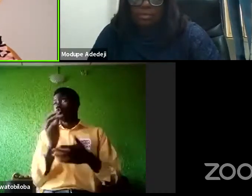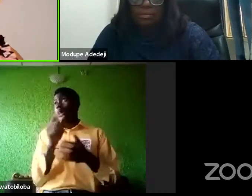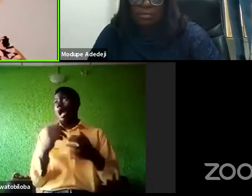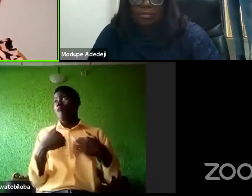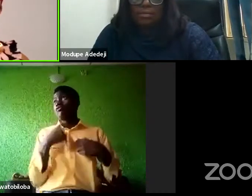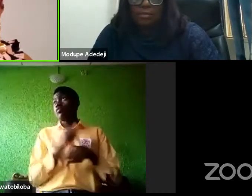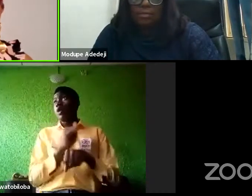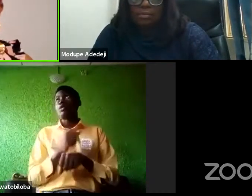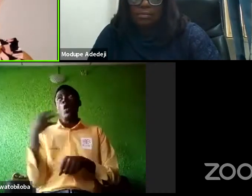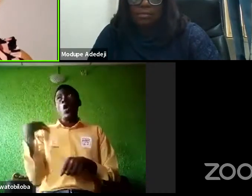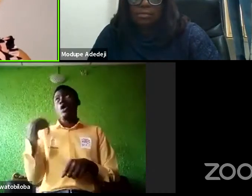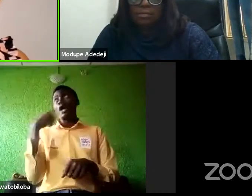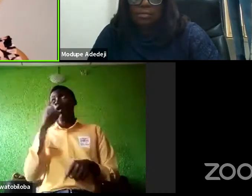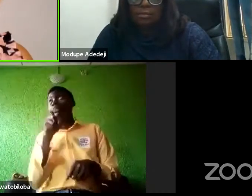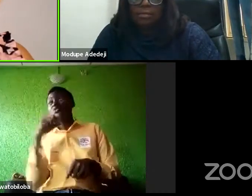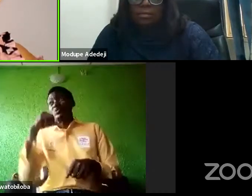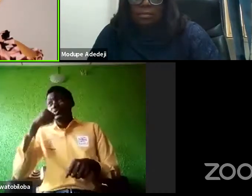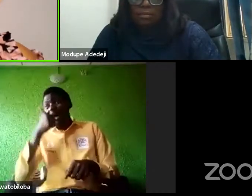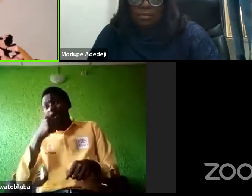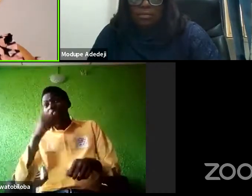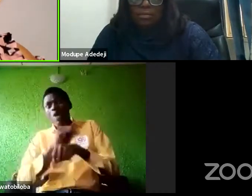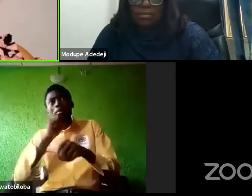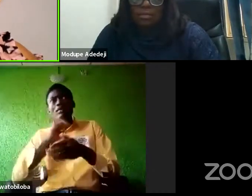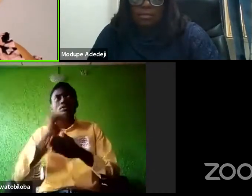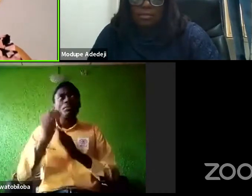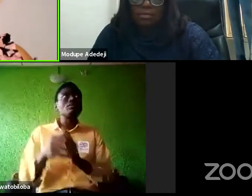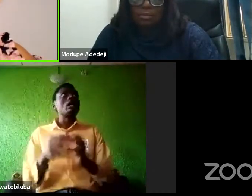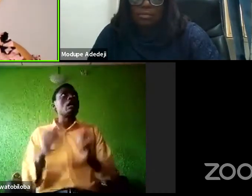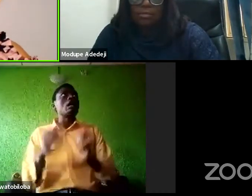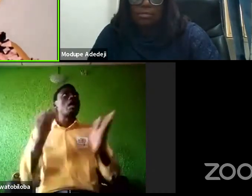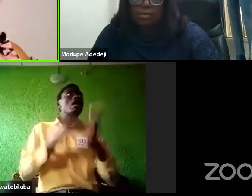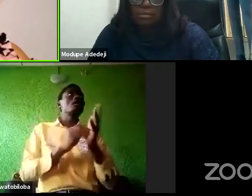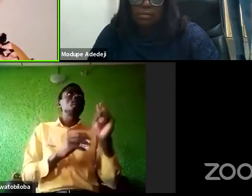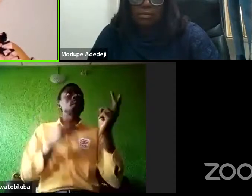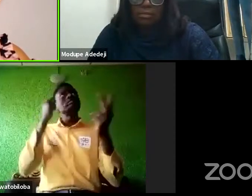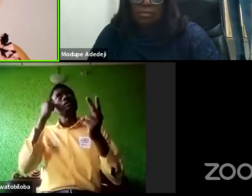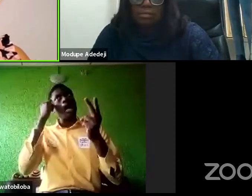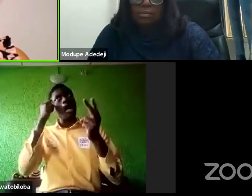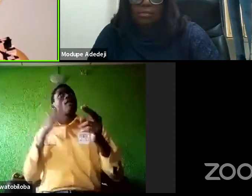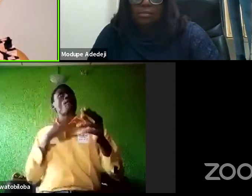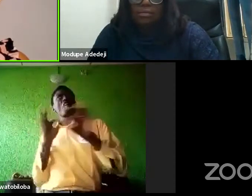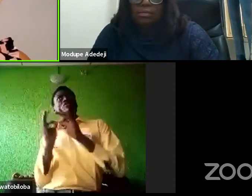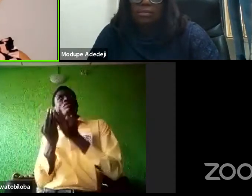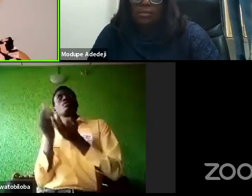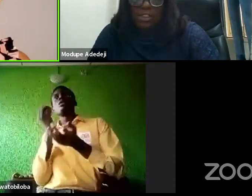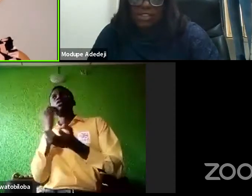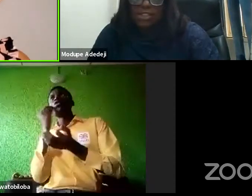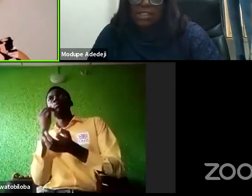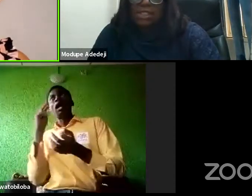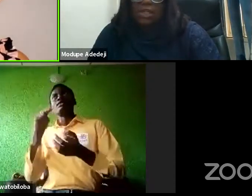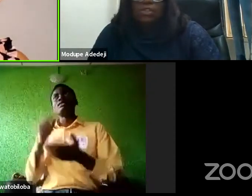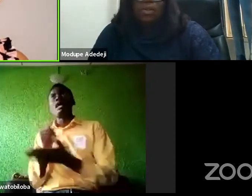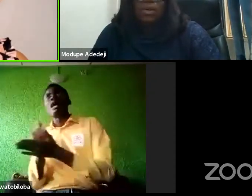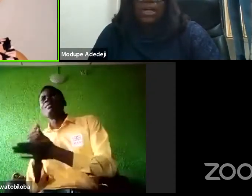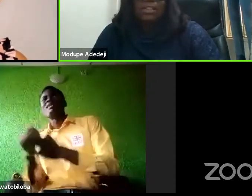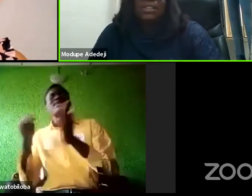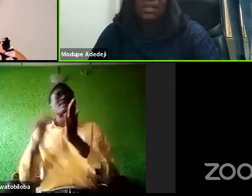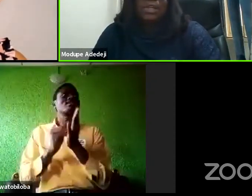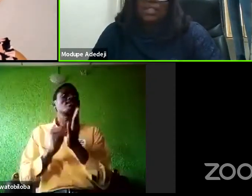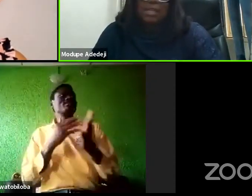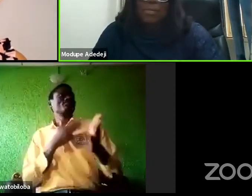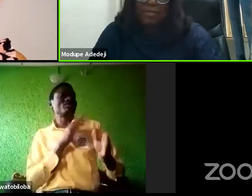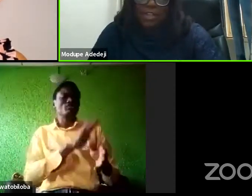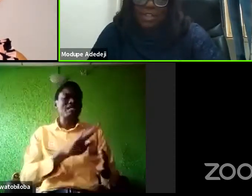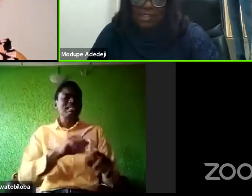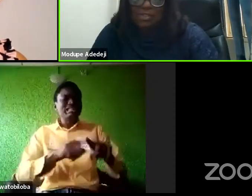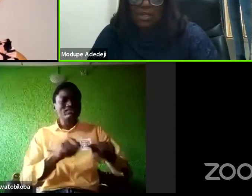children, you have to take care of the home and all that, and your body is actually crying for help as well. Yes. So I understand